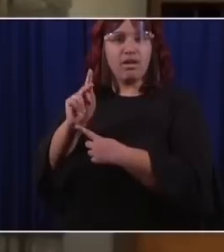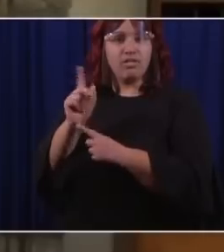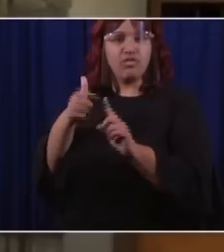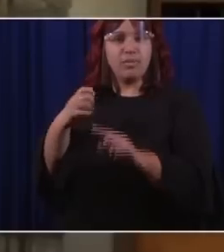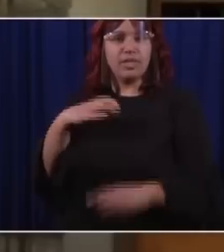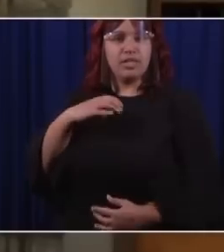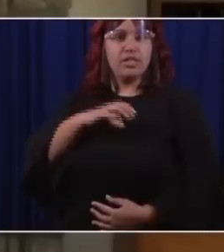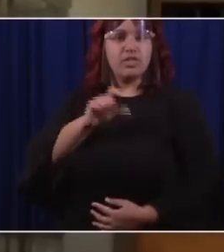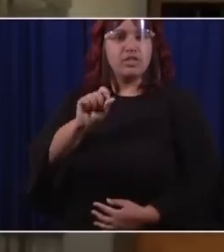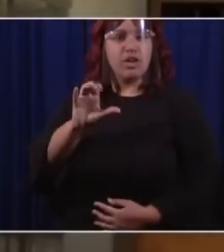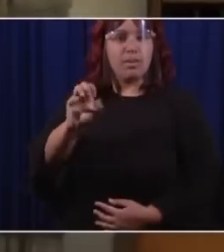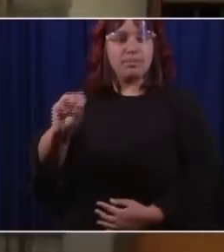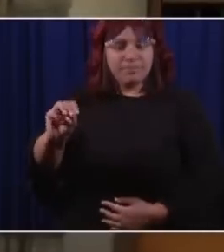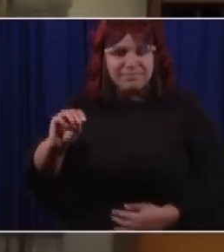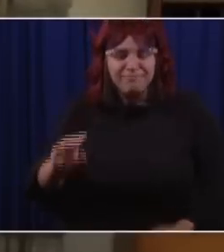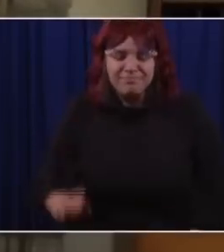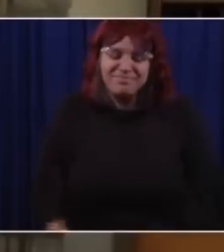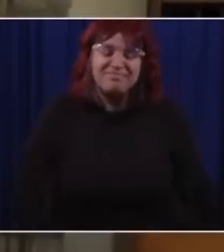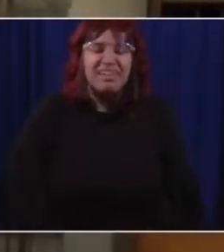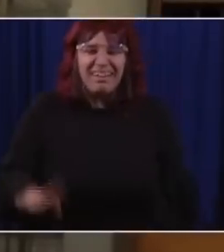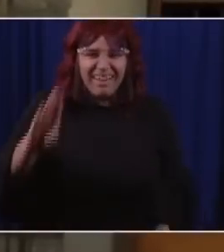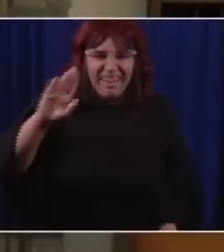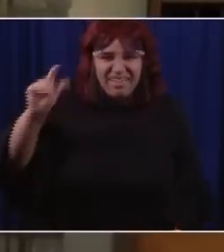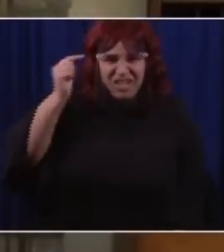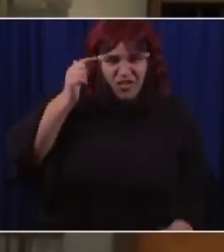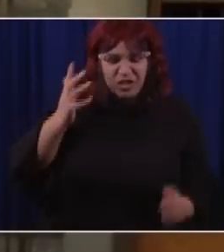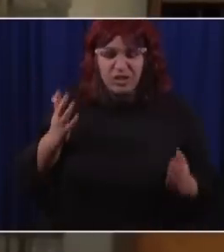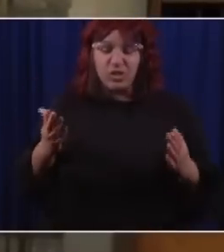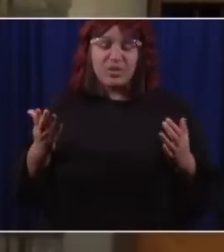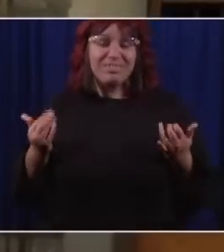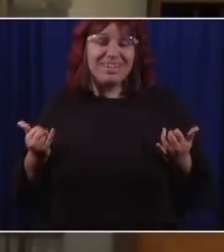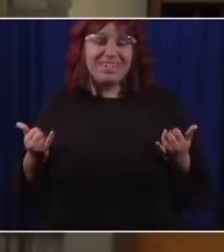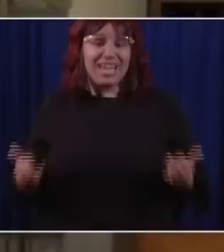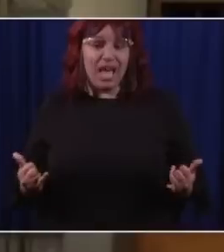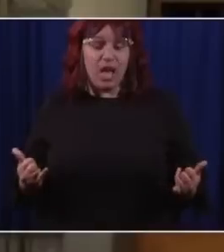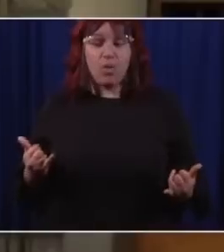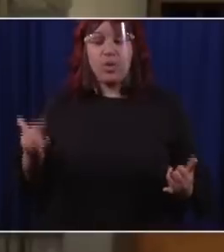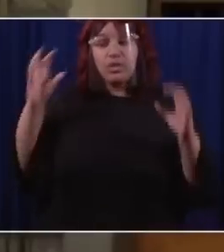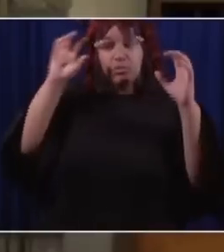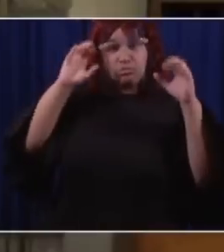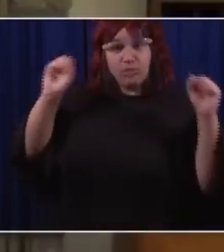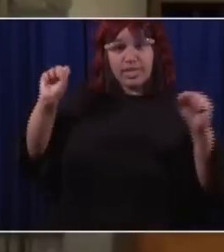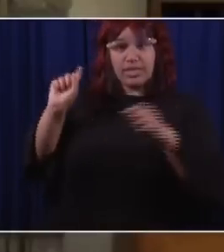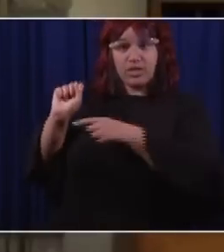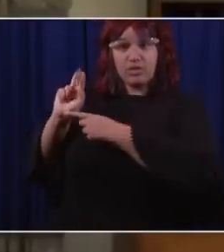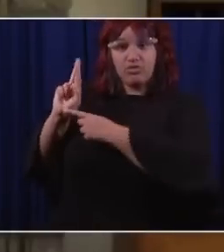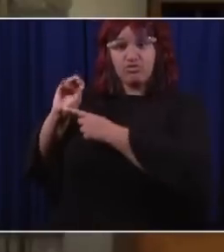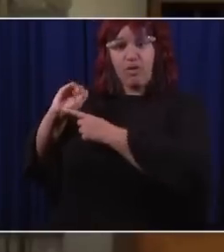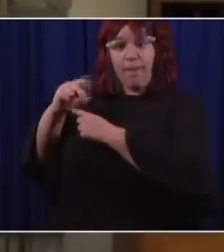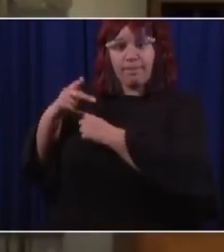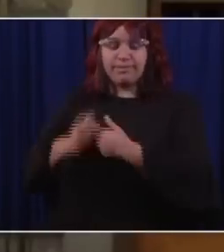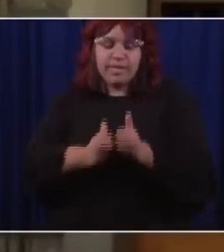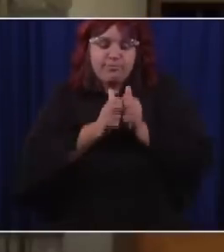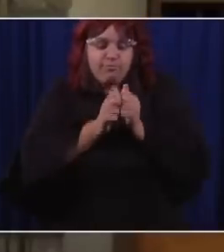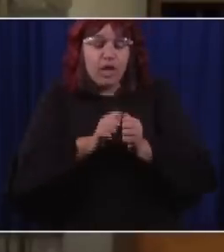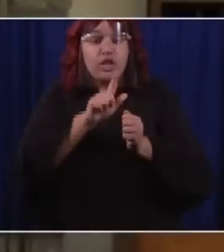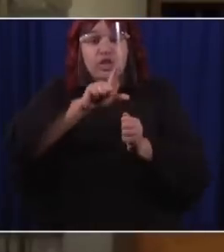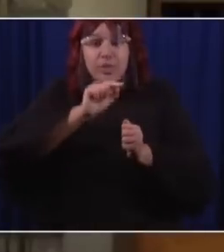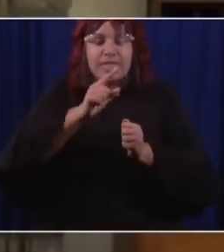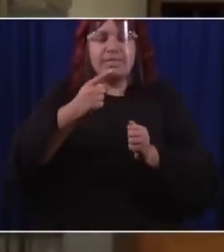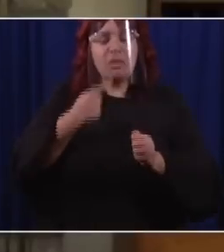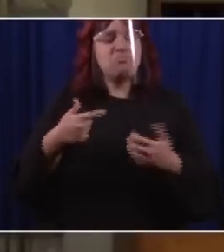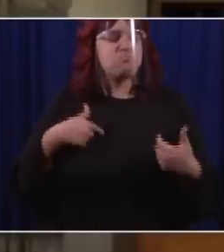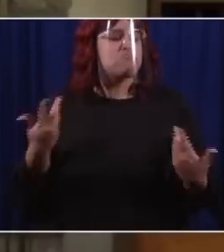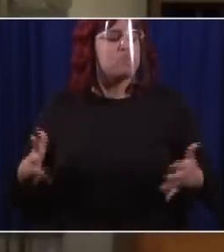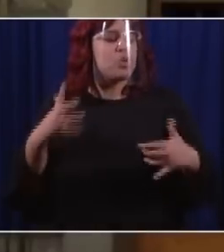wondering, with the President Trump, he's claiming that he won Pennsylvania and he